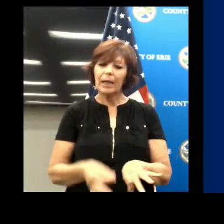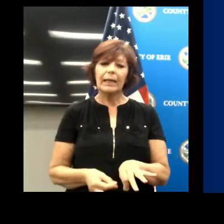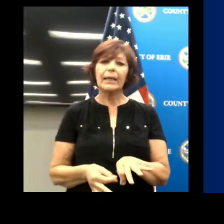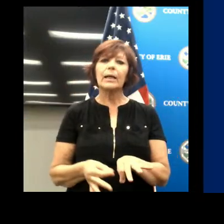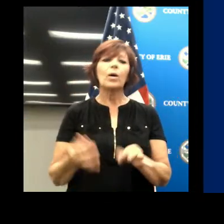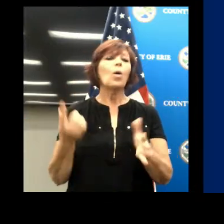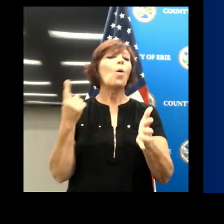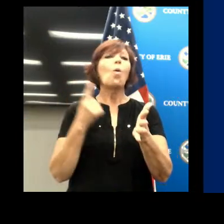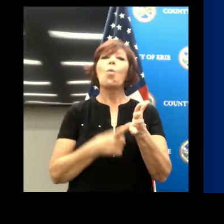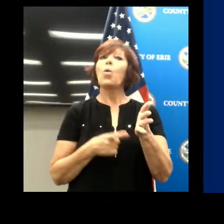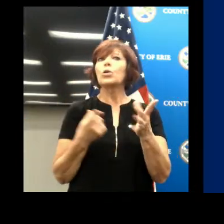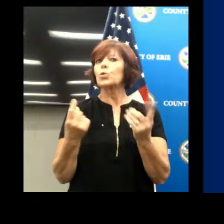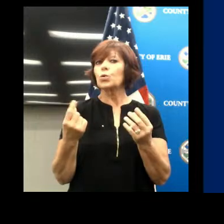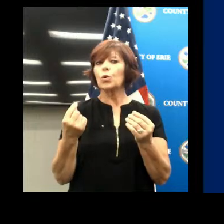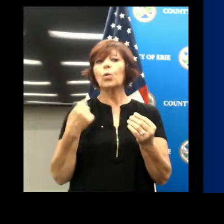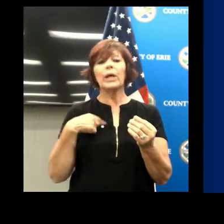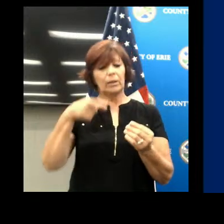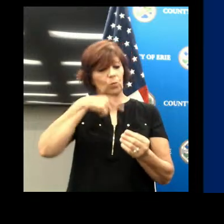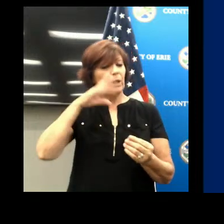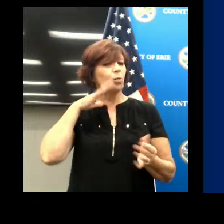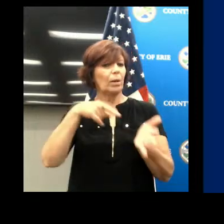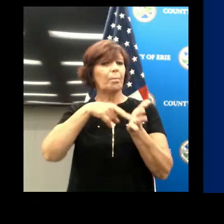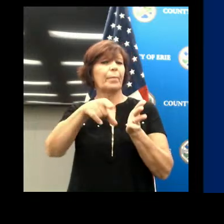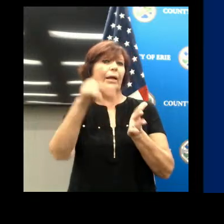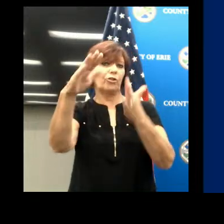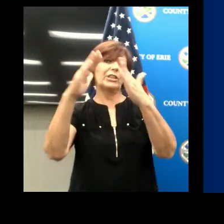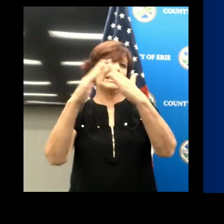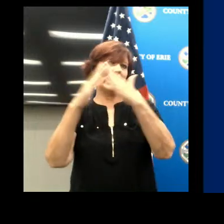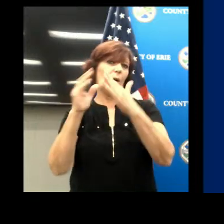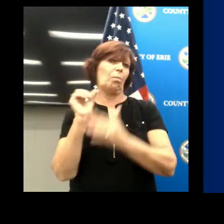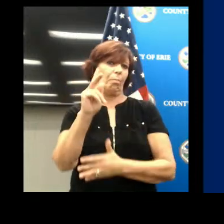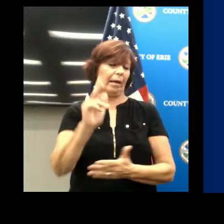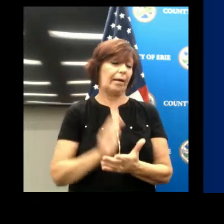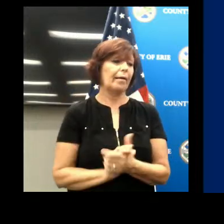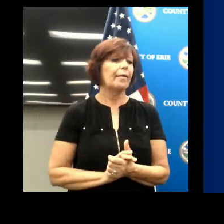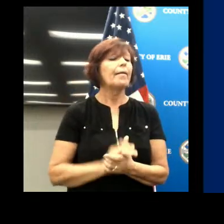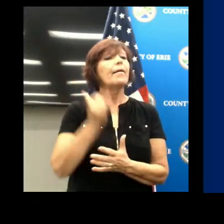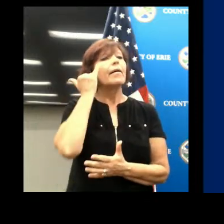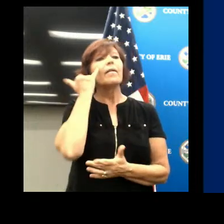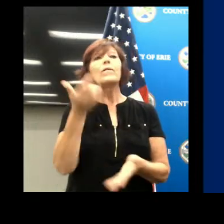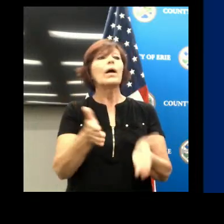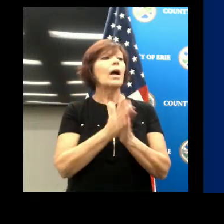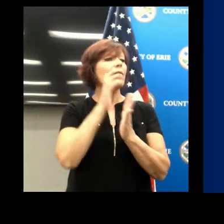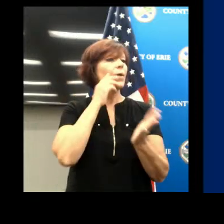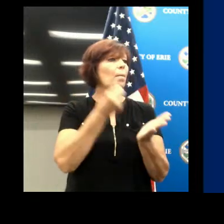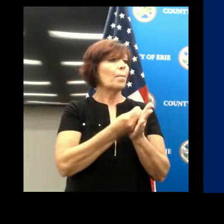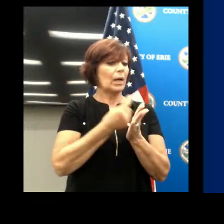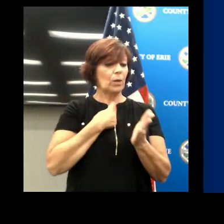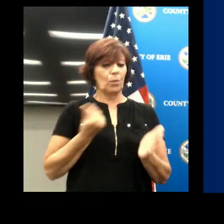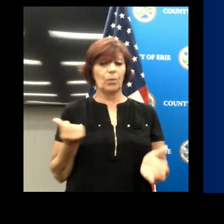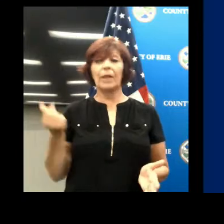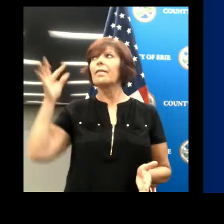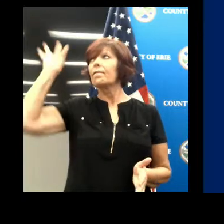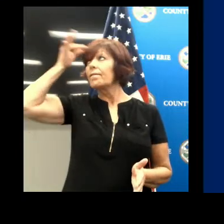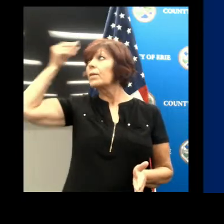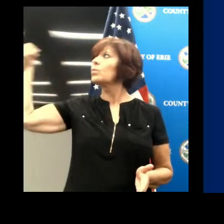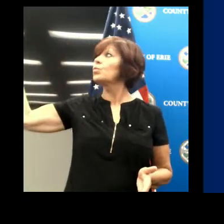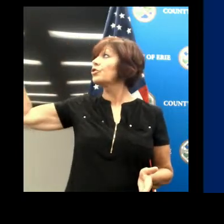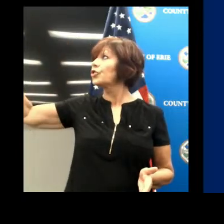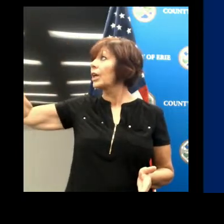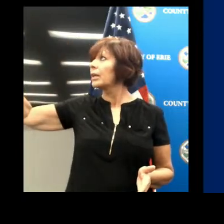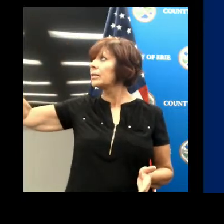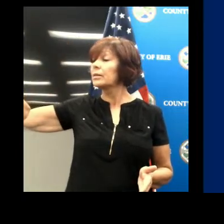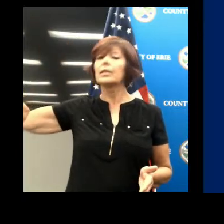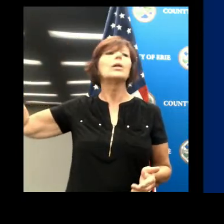what we expect from them. Like other things, if they put in for money and it's eventually rejected by the federal government, we would